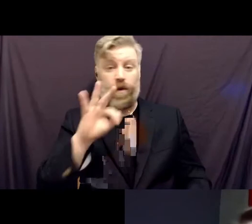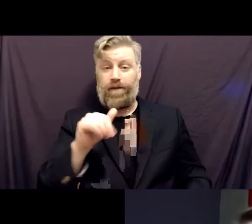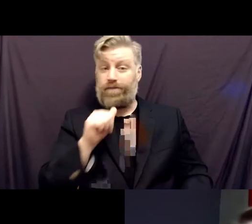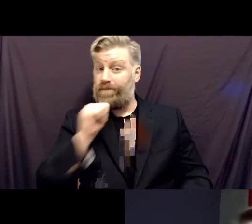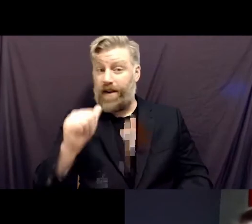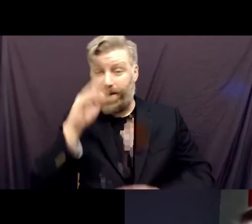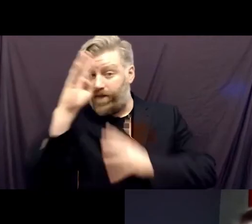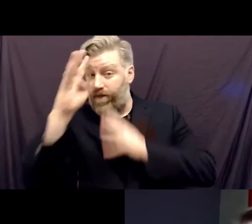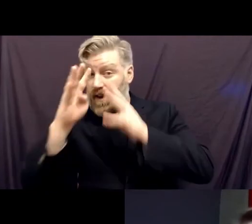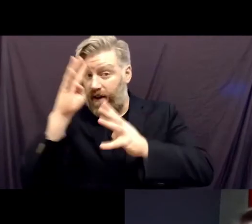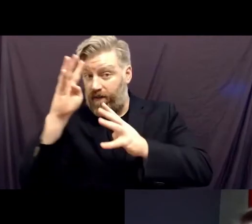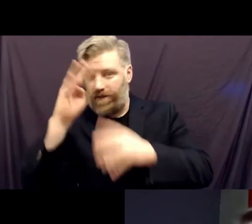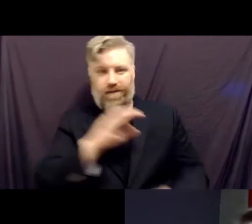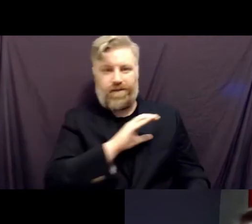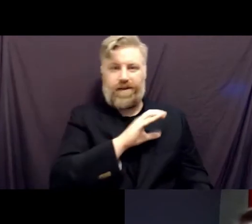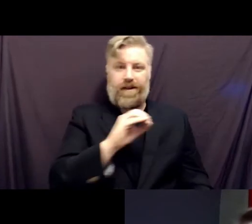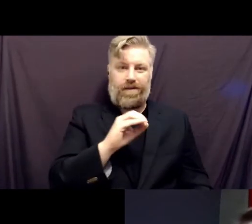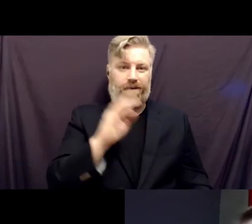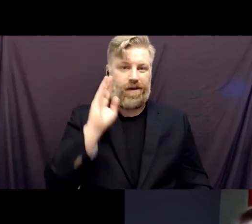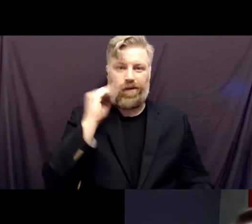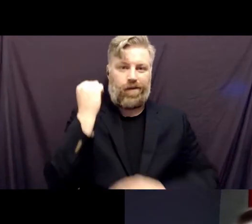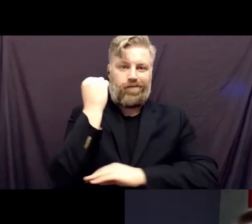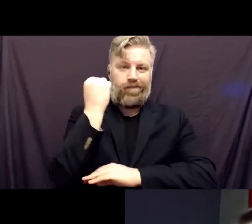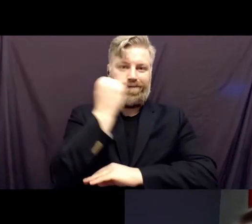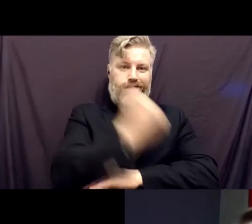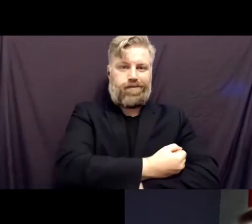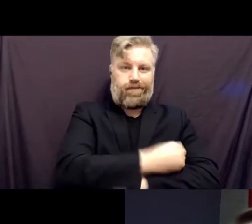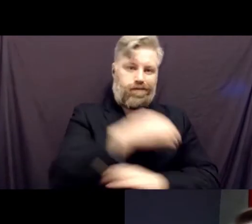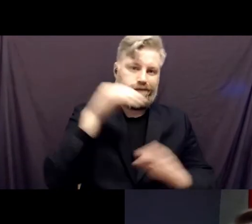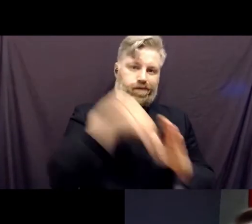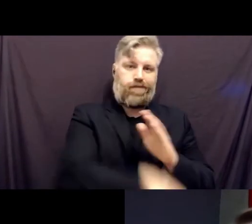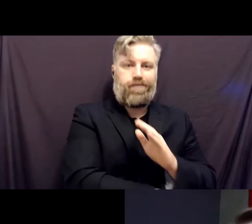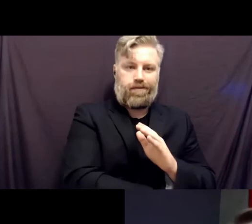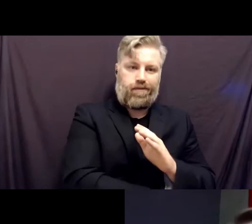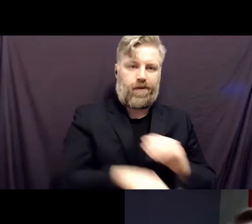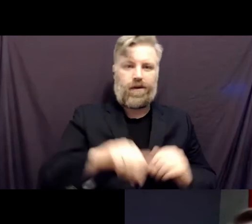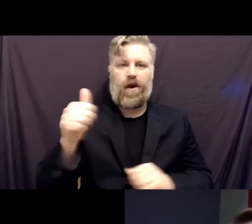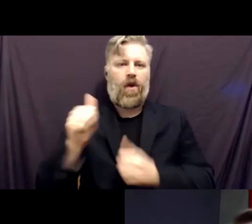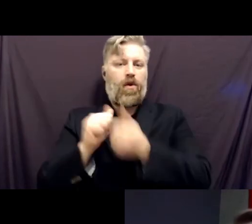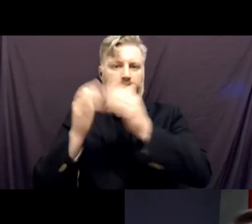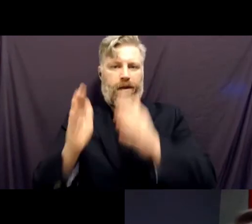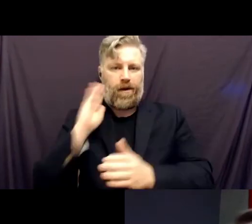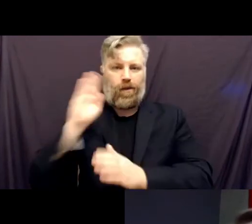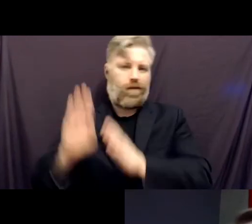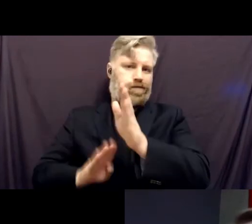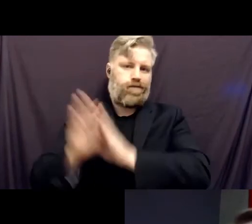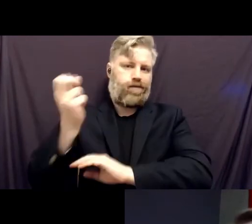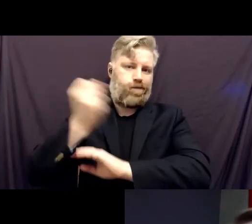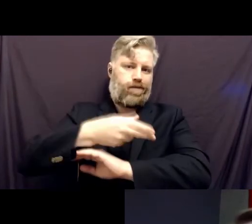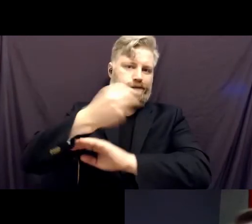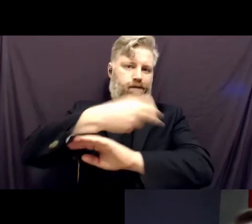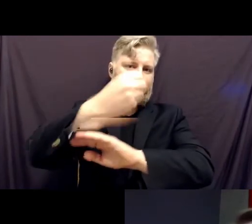your company will be gone and surpassed by all the competitors. And